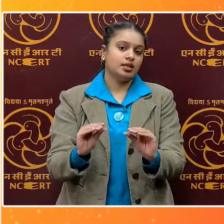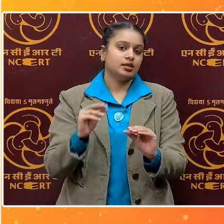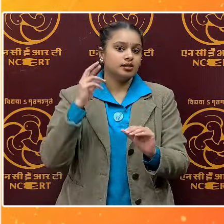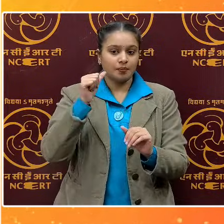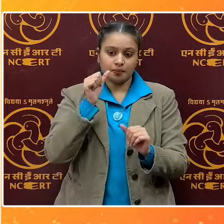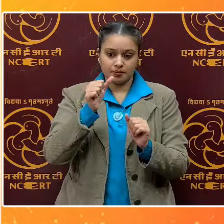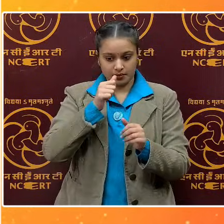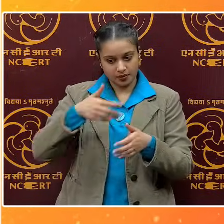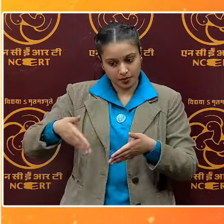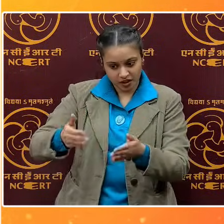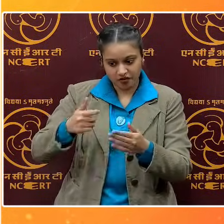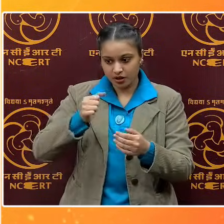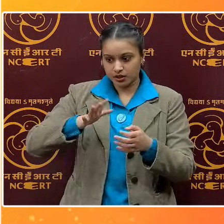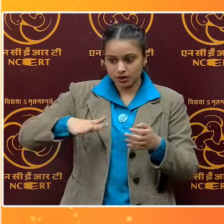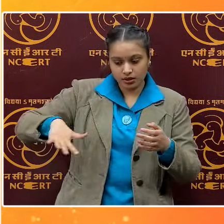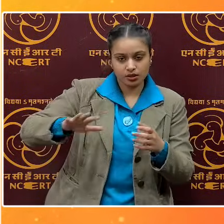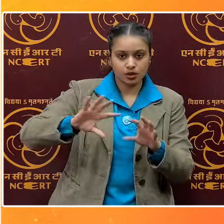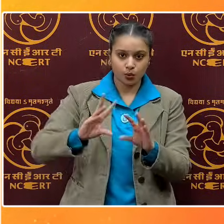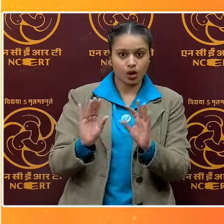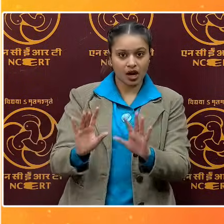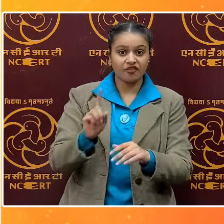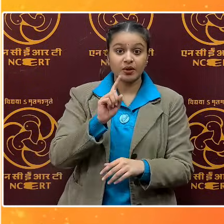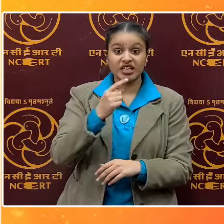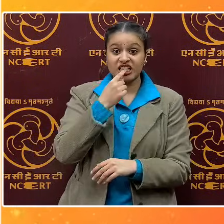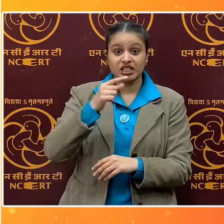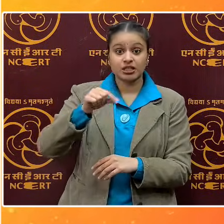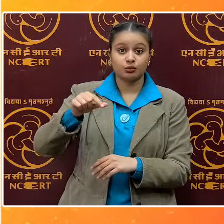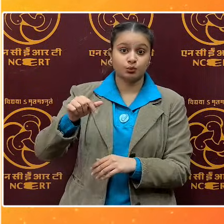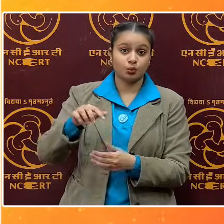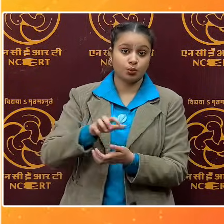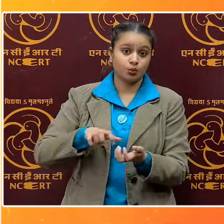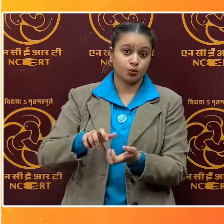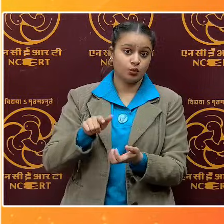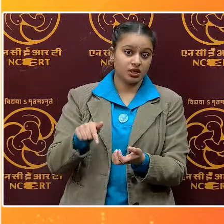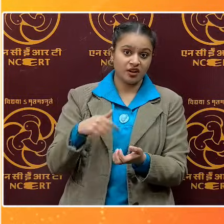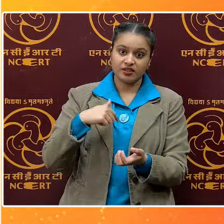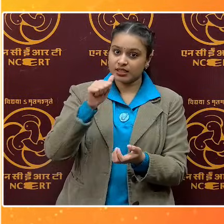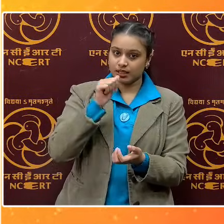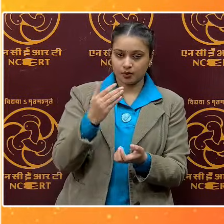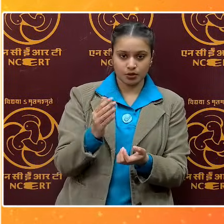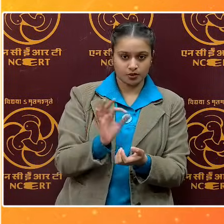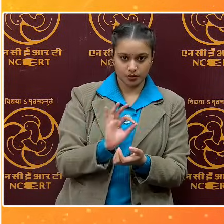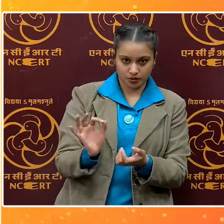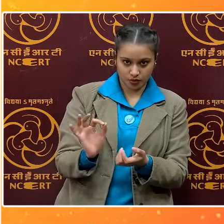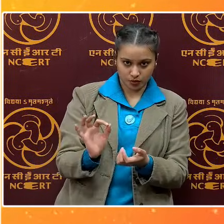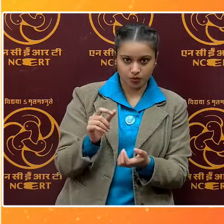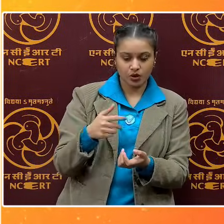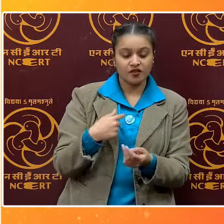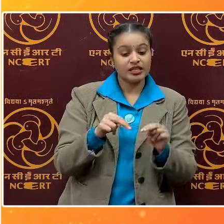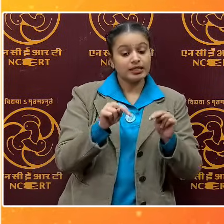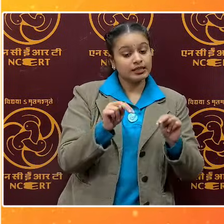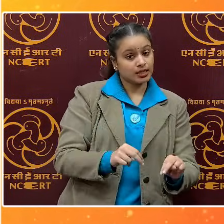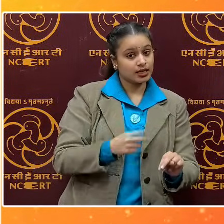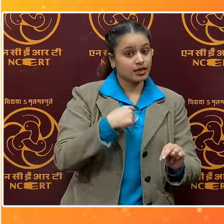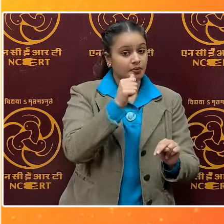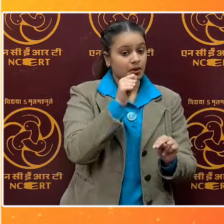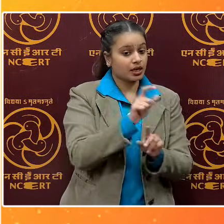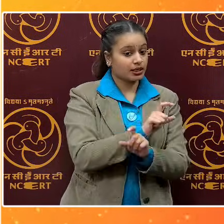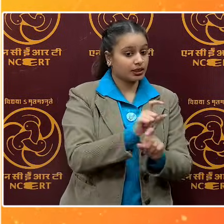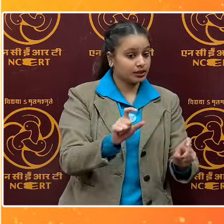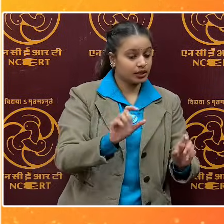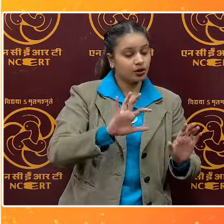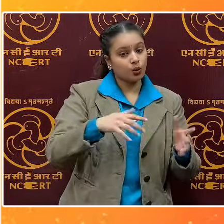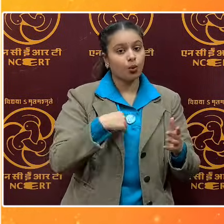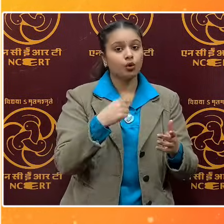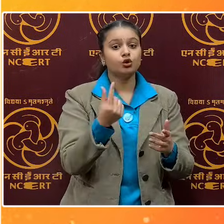they have got water which is salty. Yes. And we can't drink the salty water. We can't drink that. So water that we need for drinking and for usage